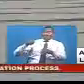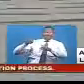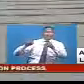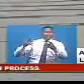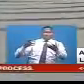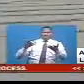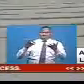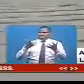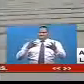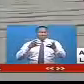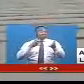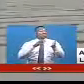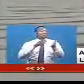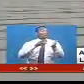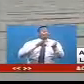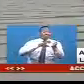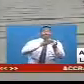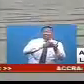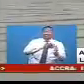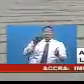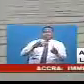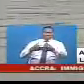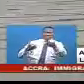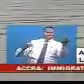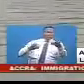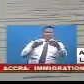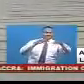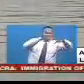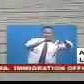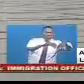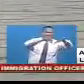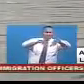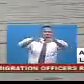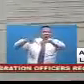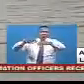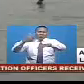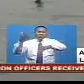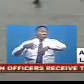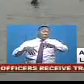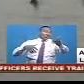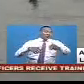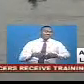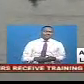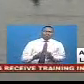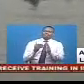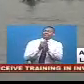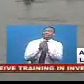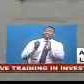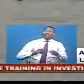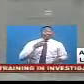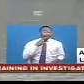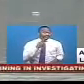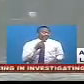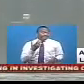cages removed because the activity threatens their survival and source of income. Experts contend